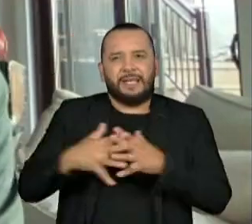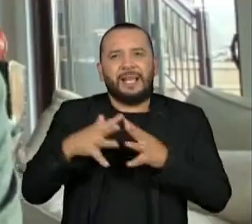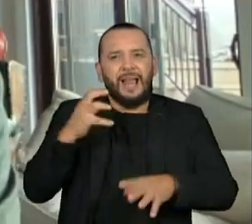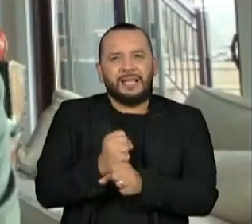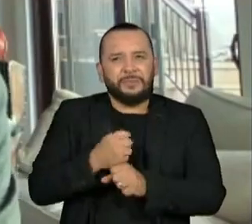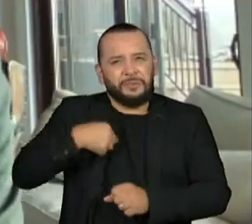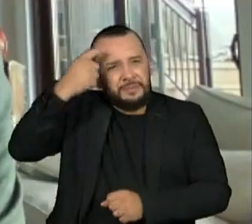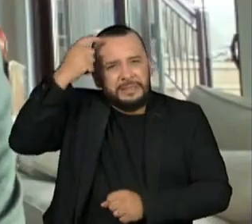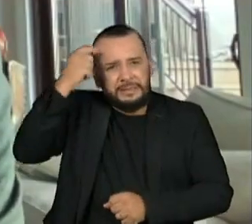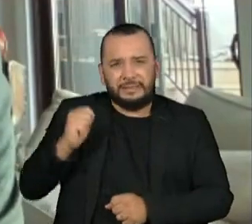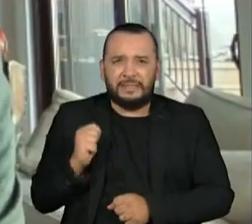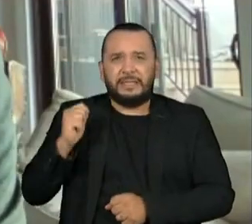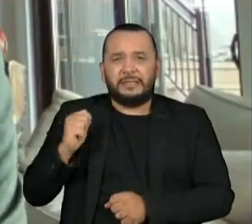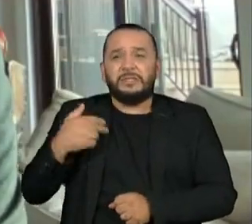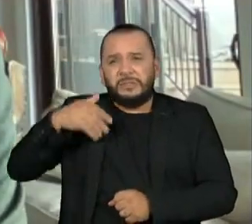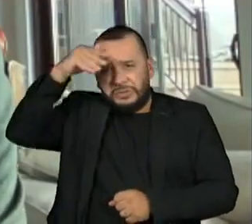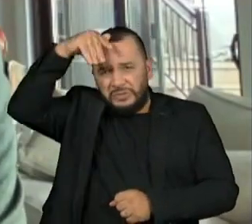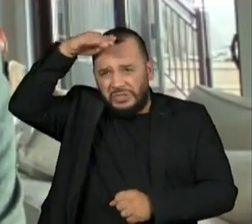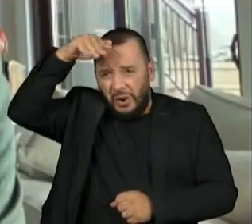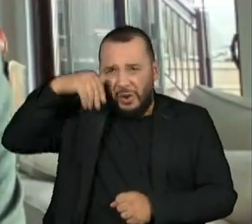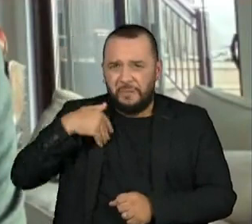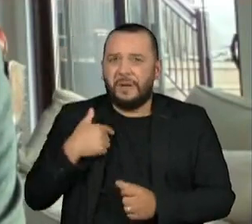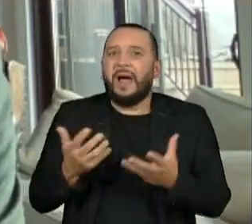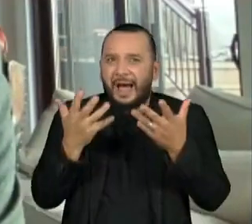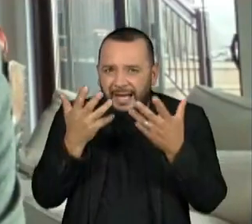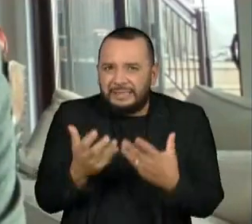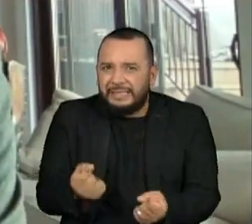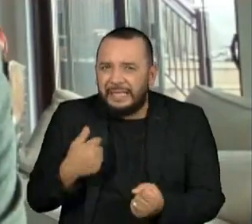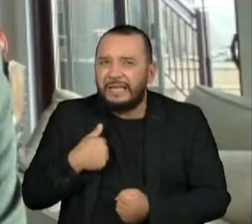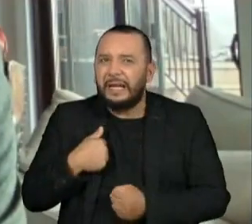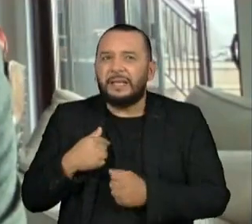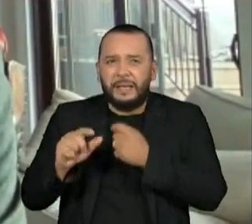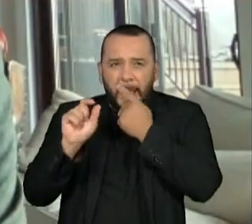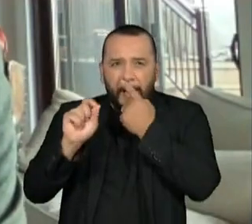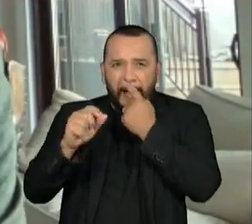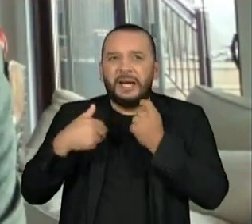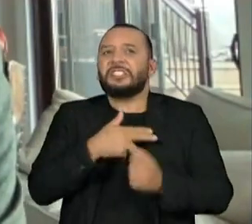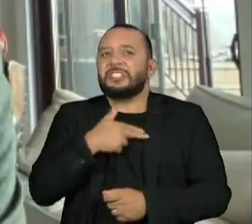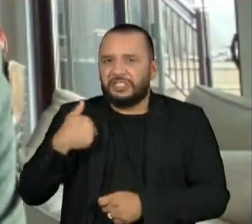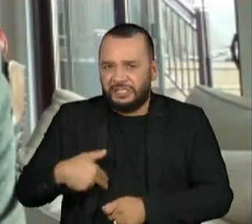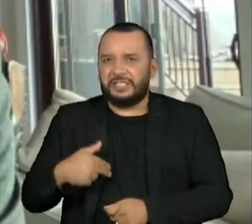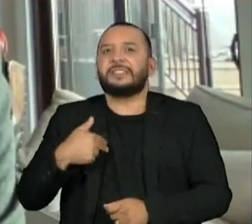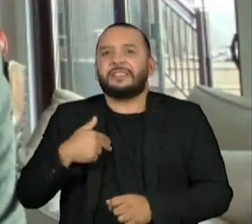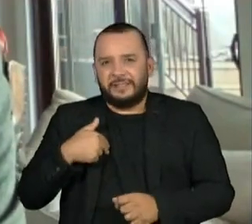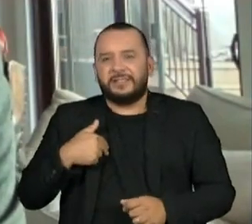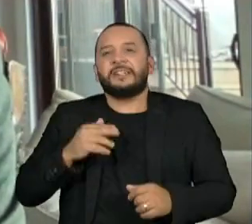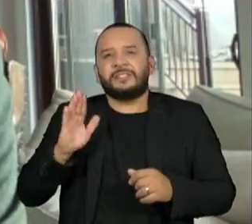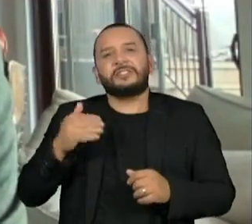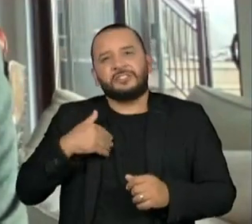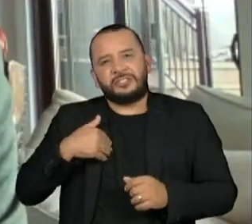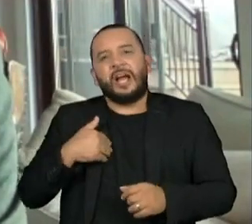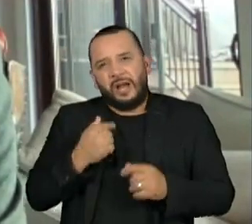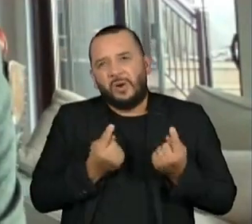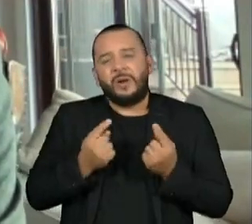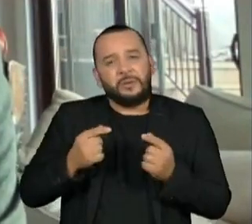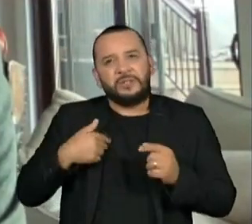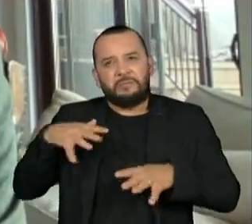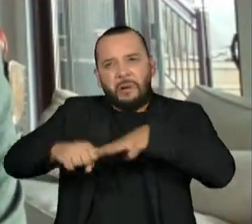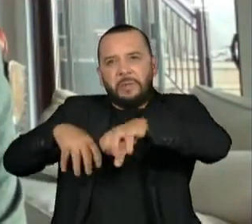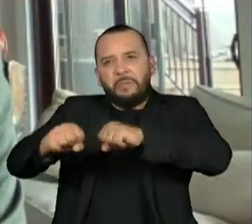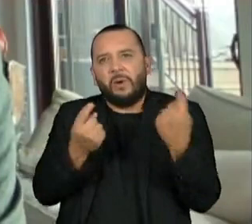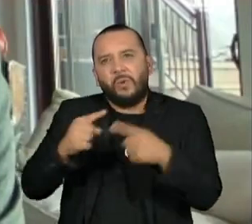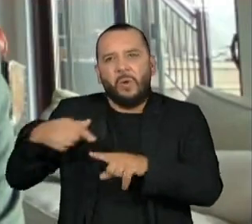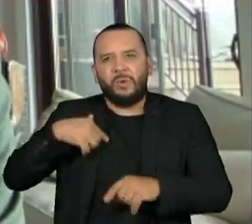Glasgow? Do you think Donald Trump would take it quietly if China made a move against Taiwan? We would be